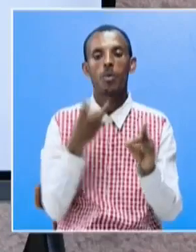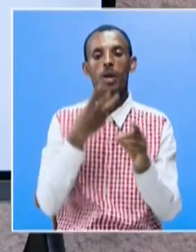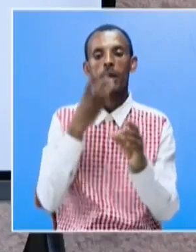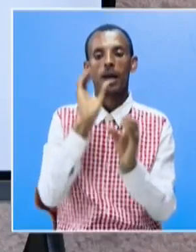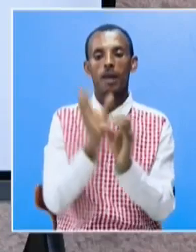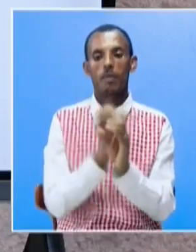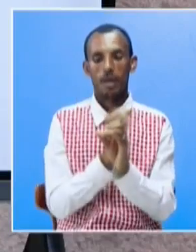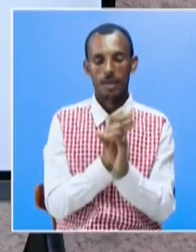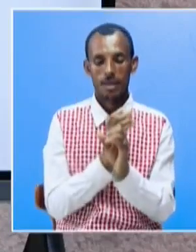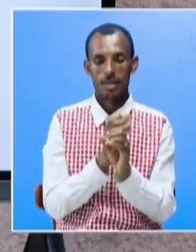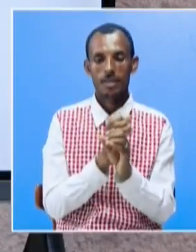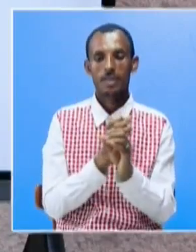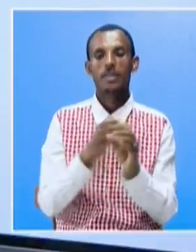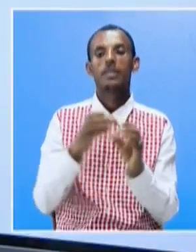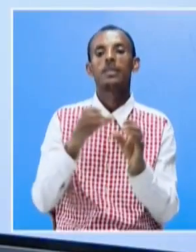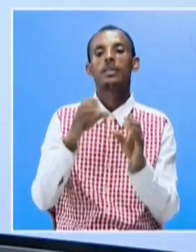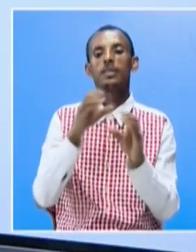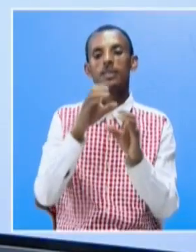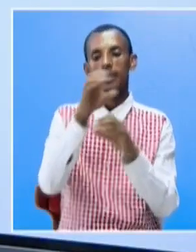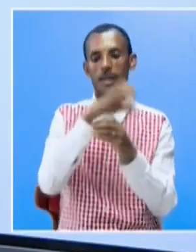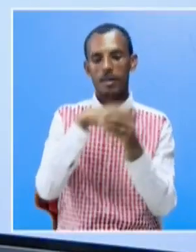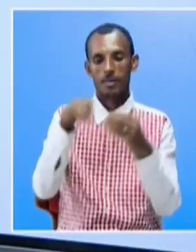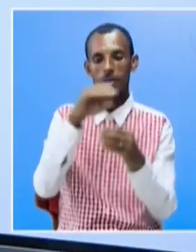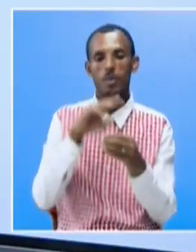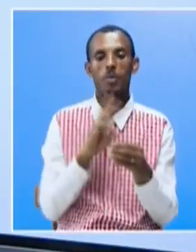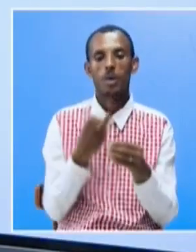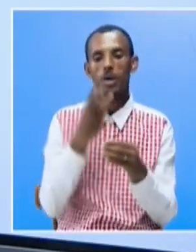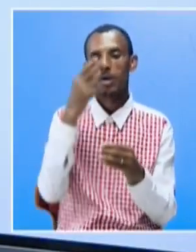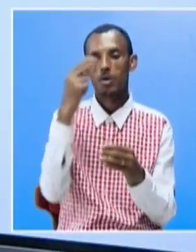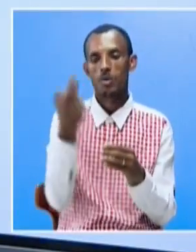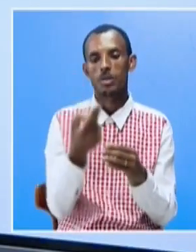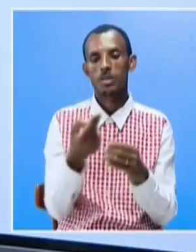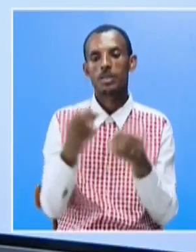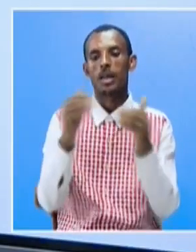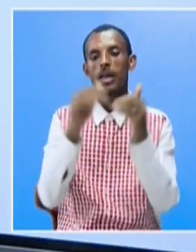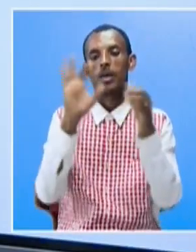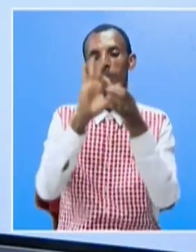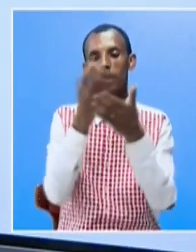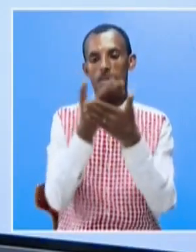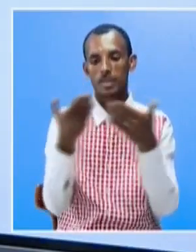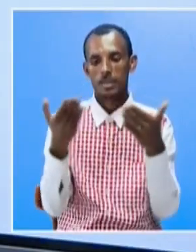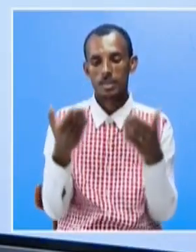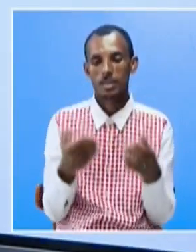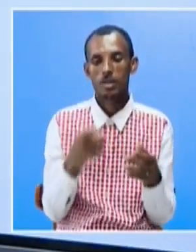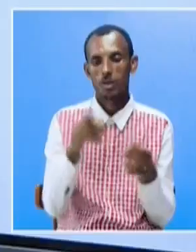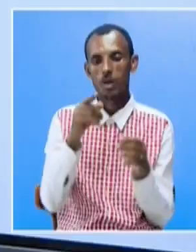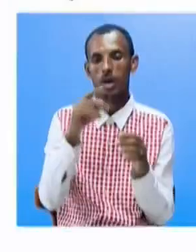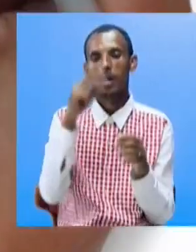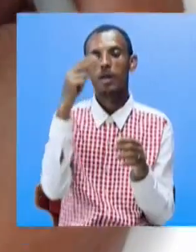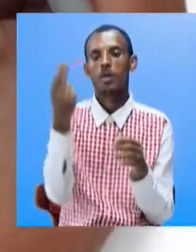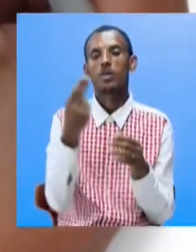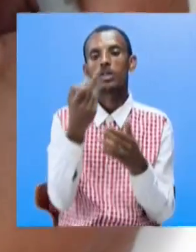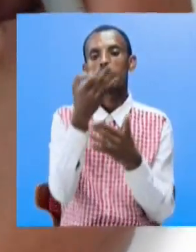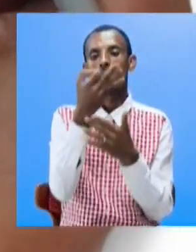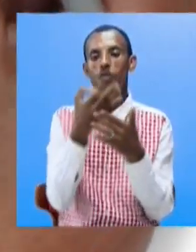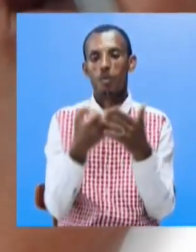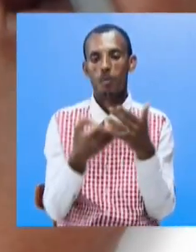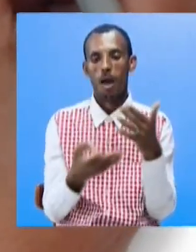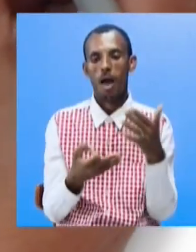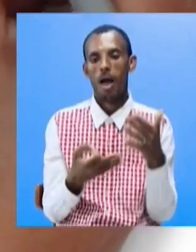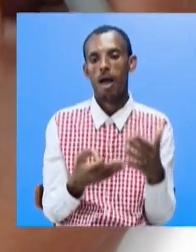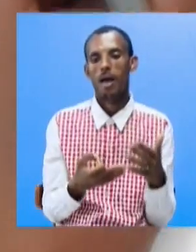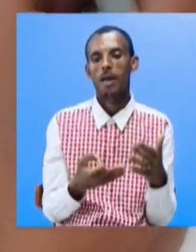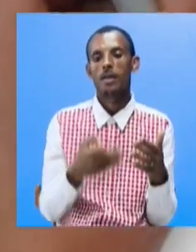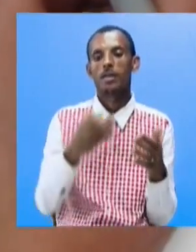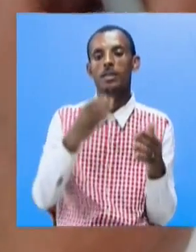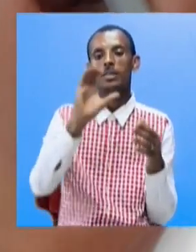circumference? We have already drawn two equations. You can apply this equation. Circumference